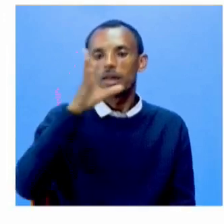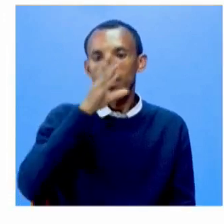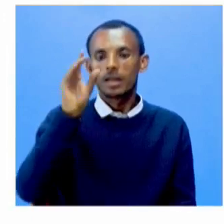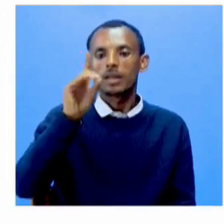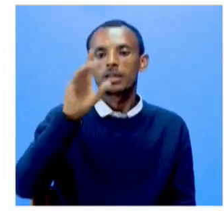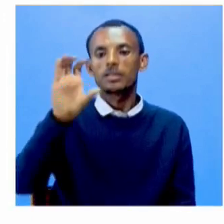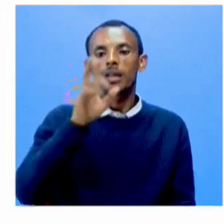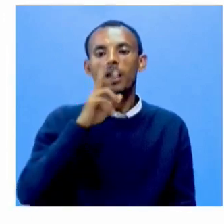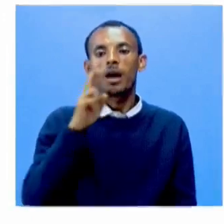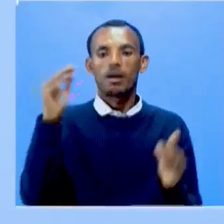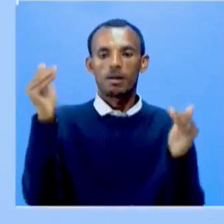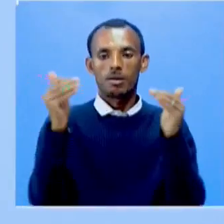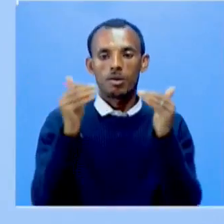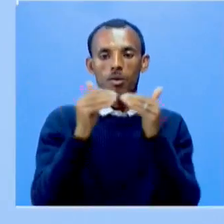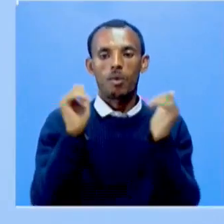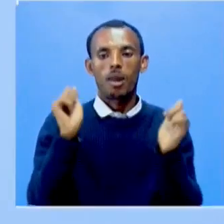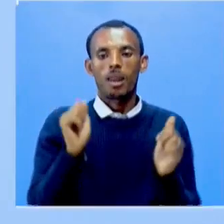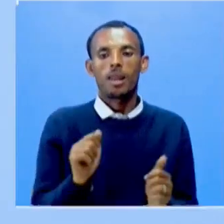equal.